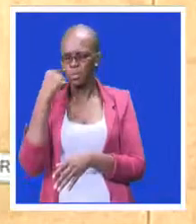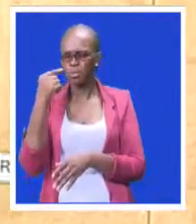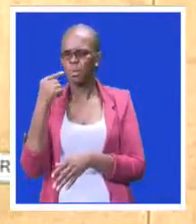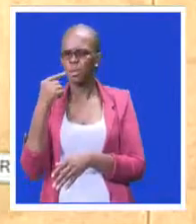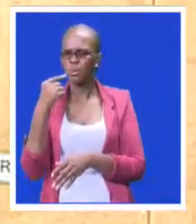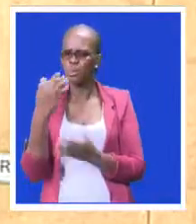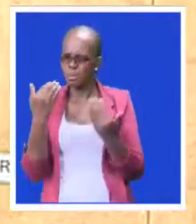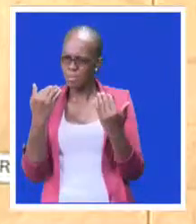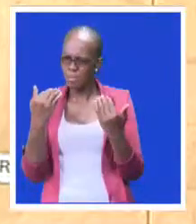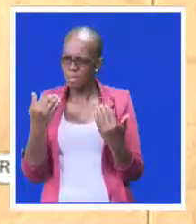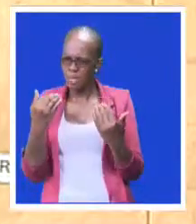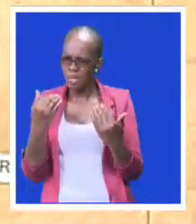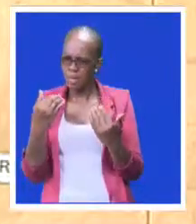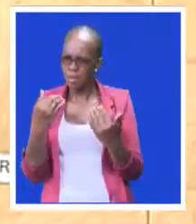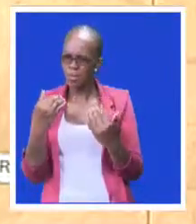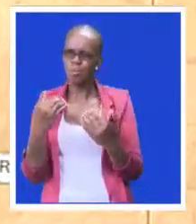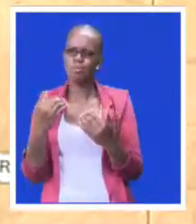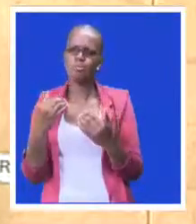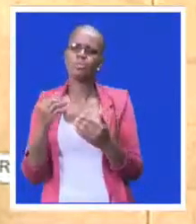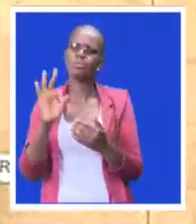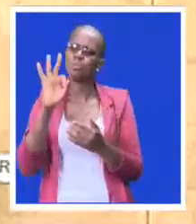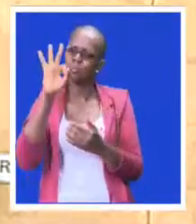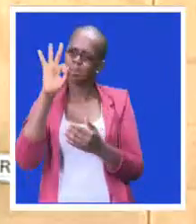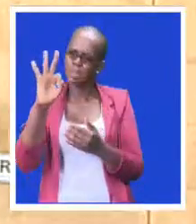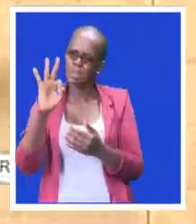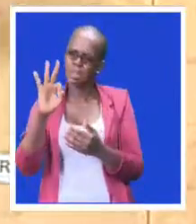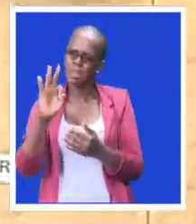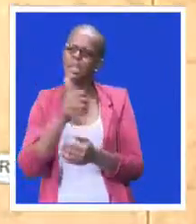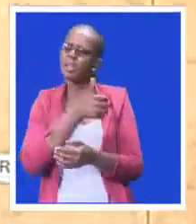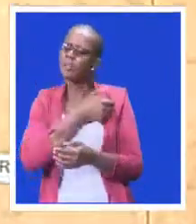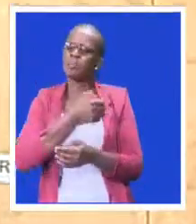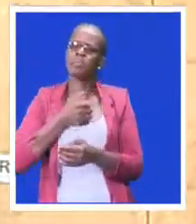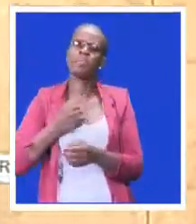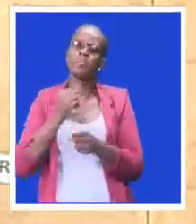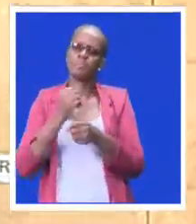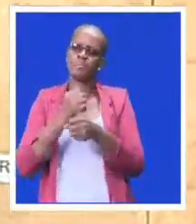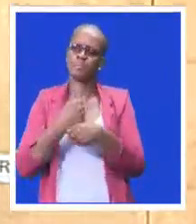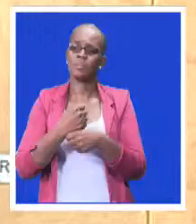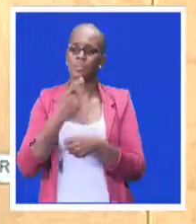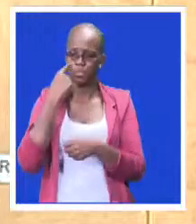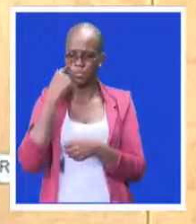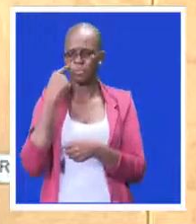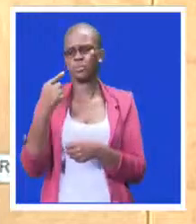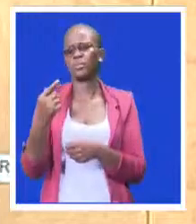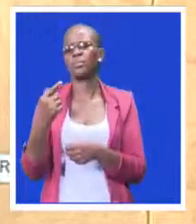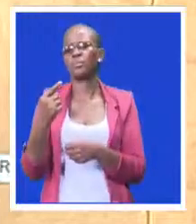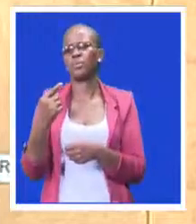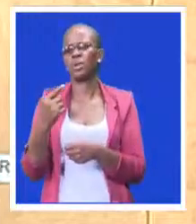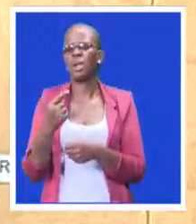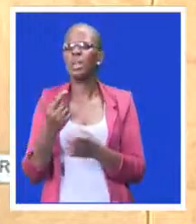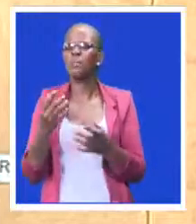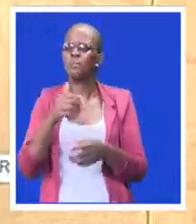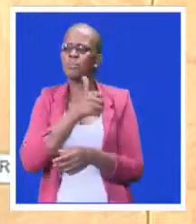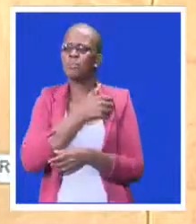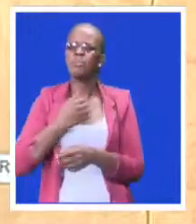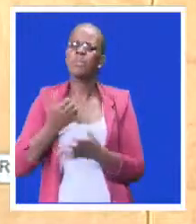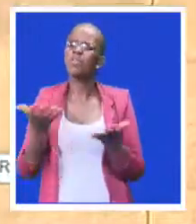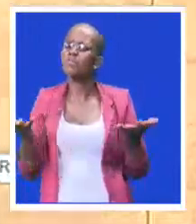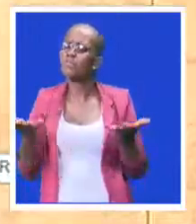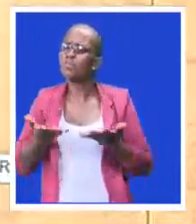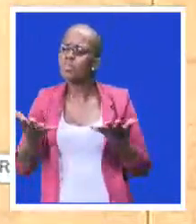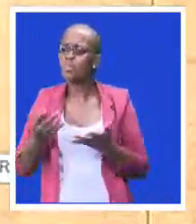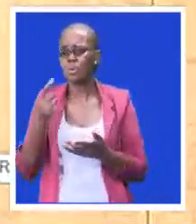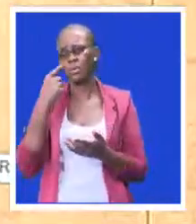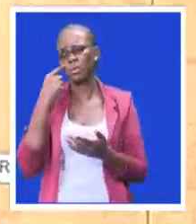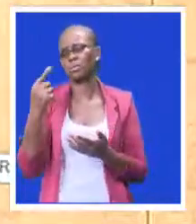triangle shape every day and everywhere. Can you think of one thing that you see every day that is